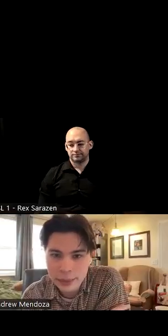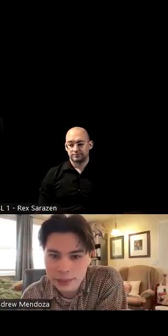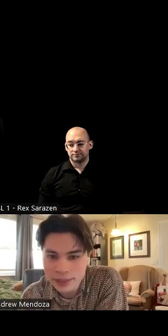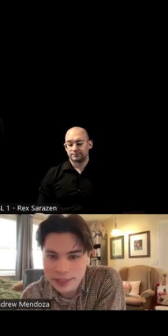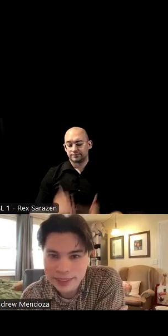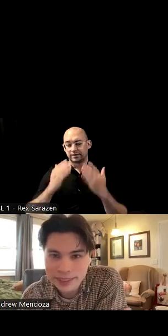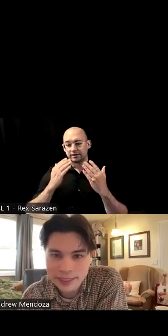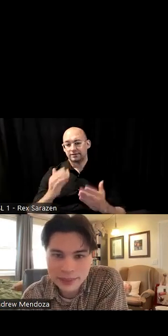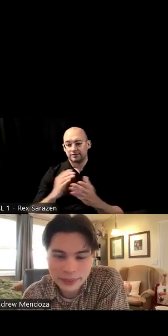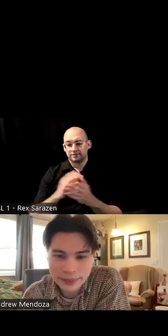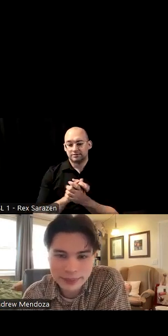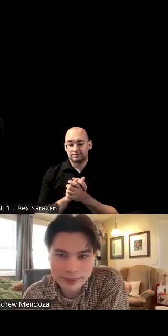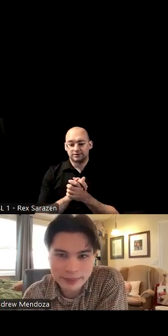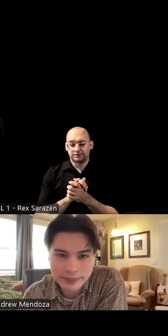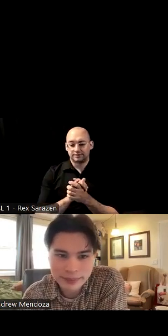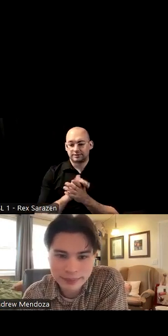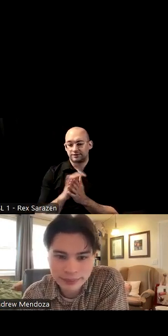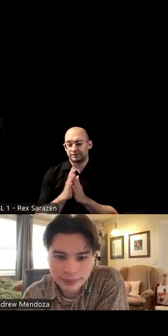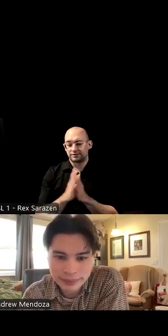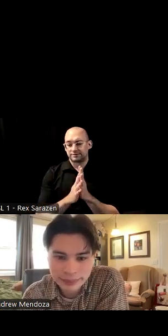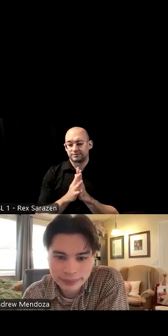Thank you, Barbara.